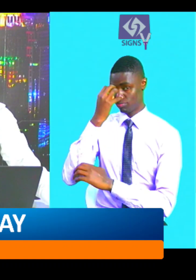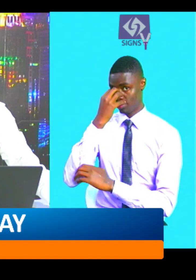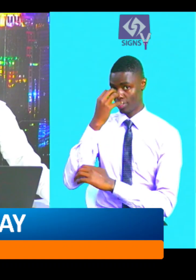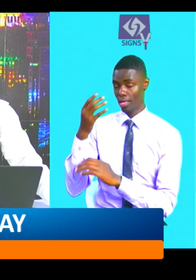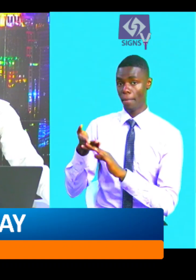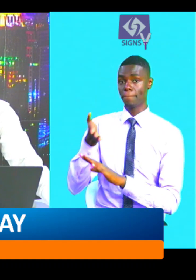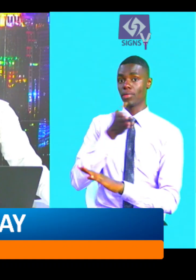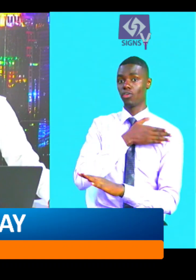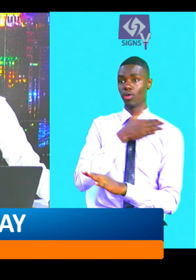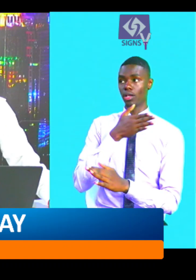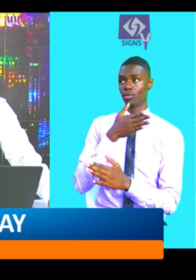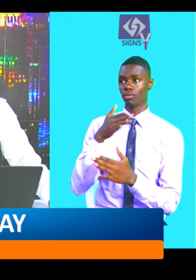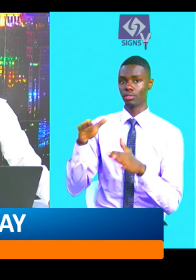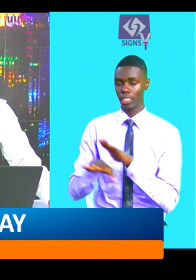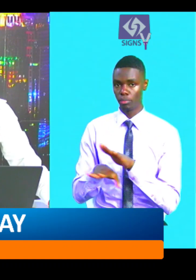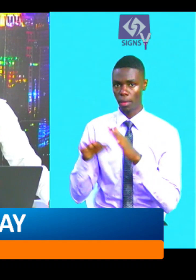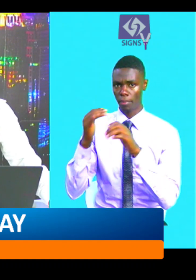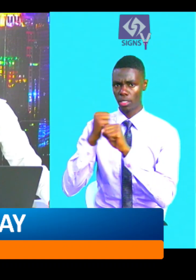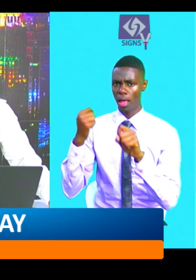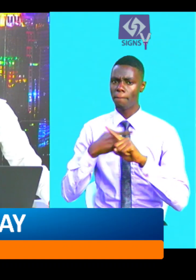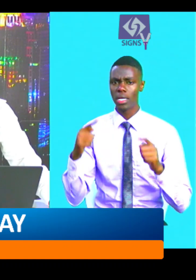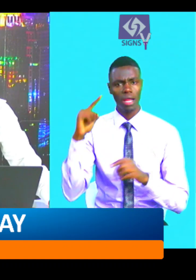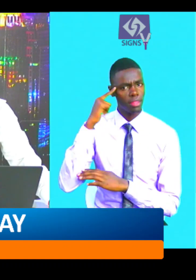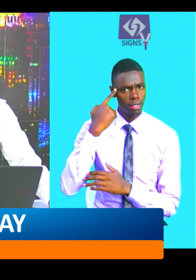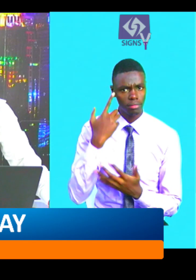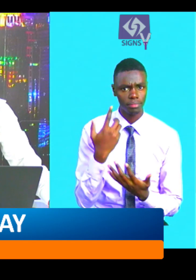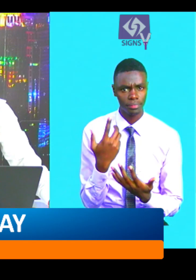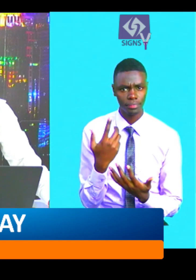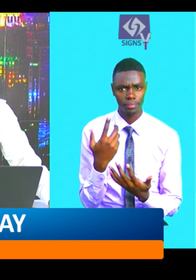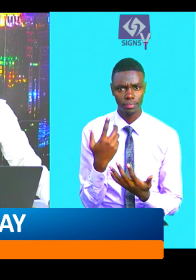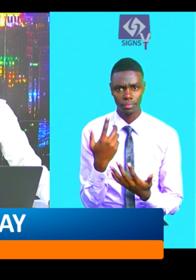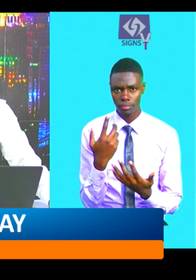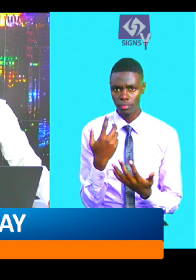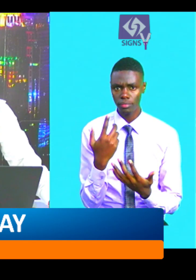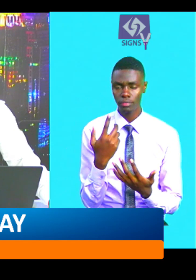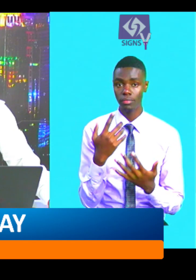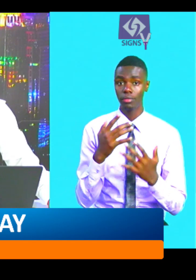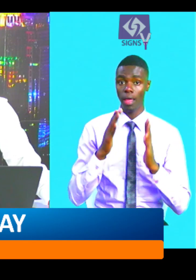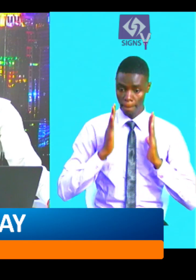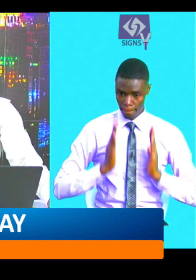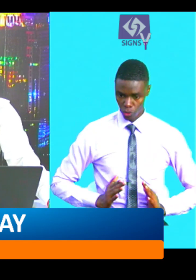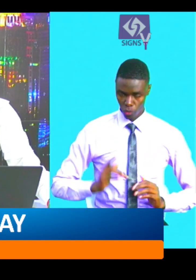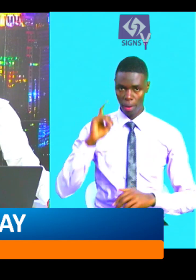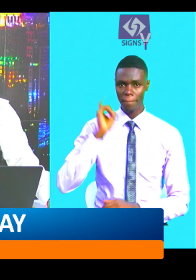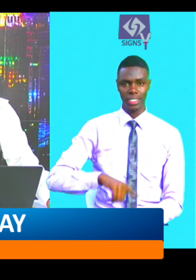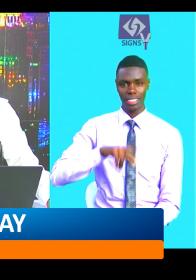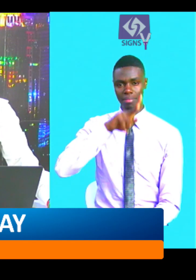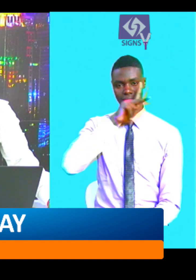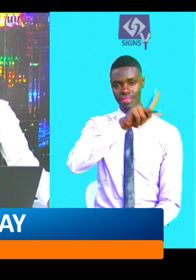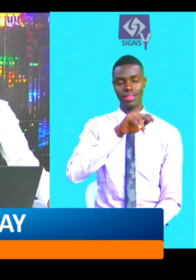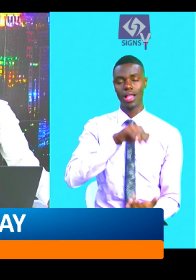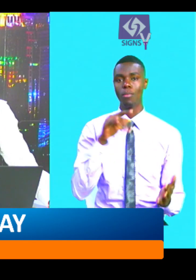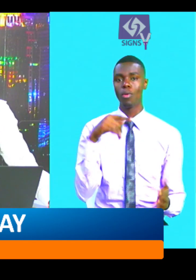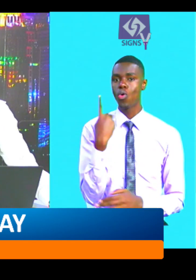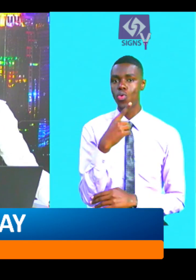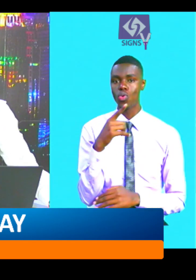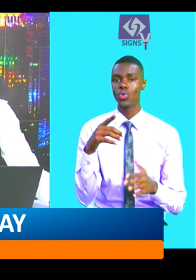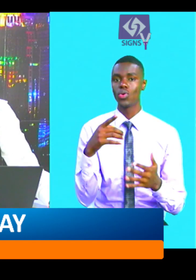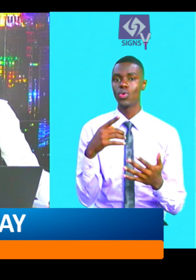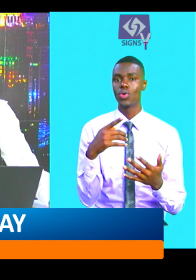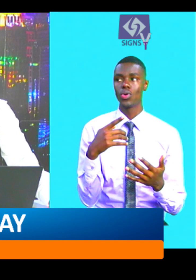Are you directly firing shots at me? No, that's how it is. Yeah. So your allegiance is to your